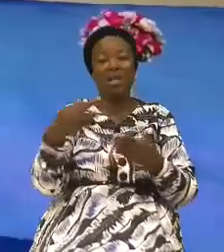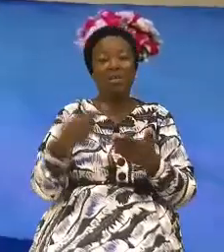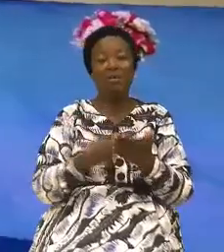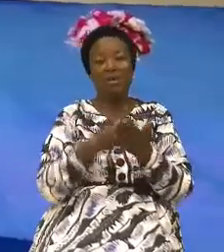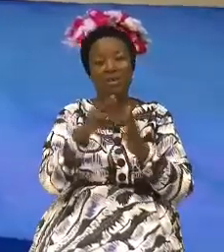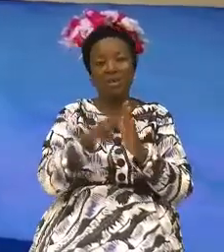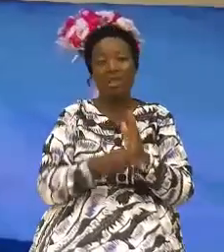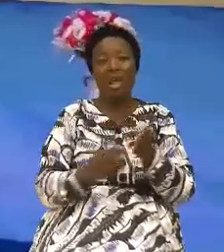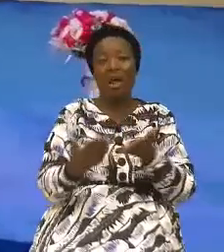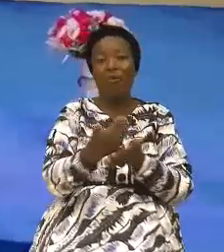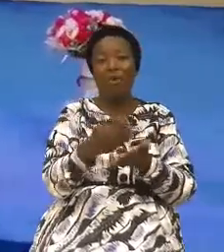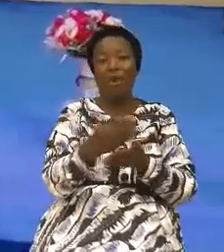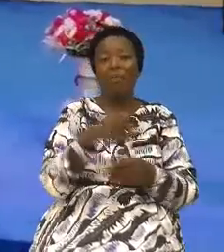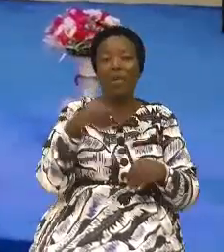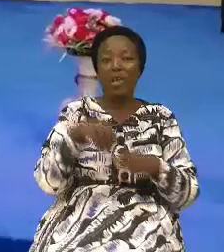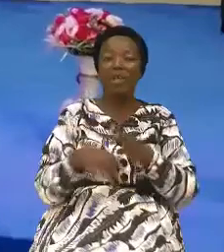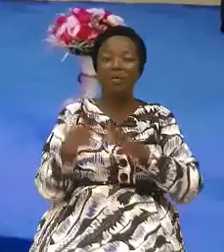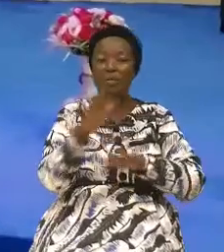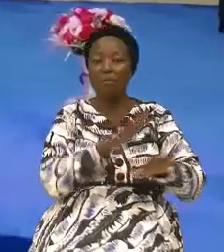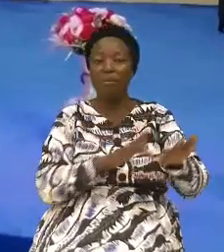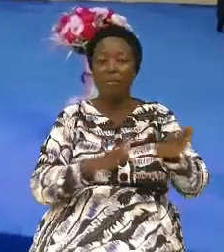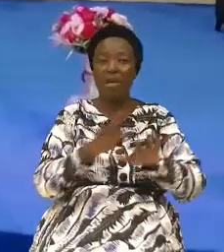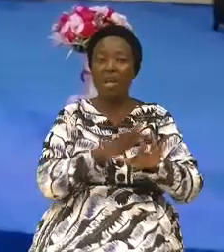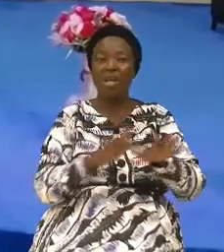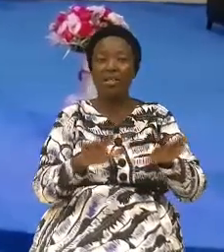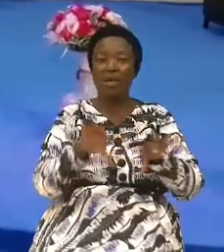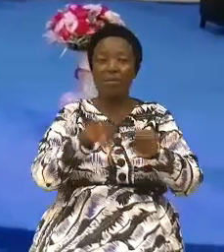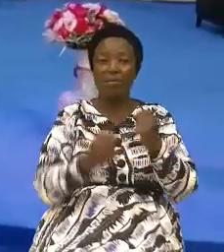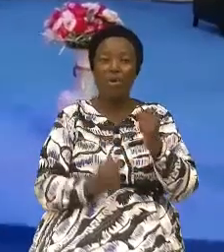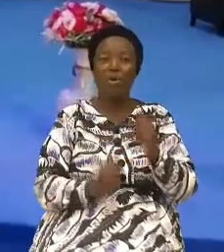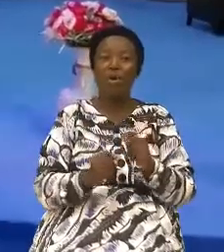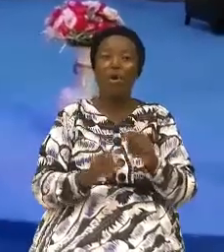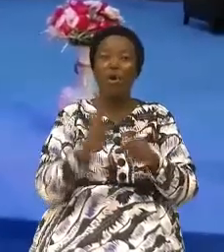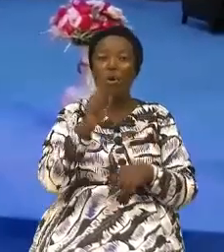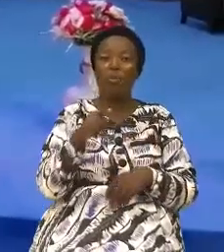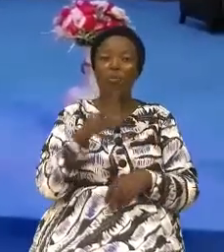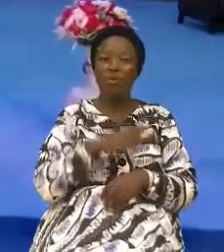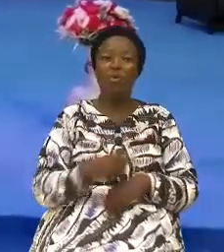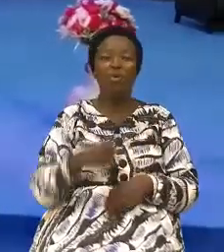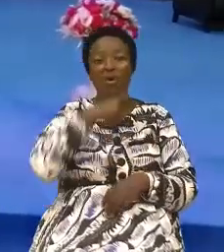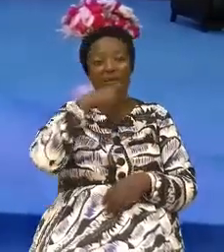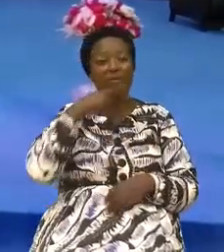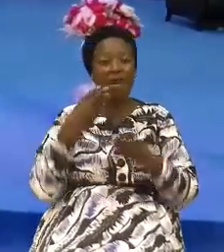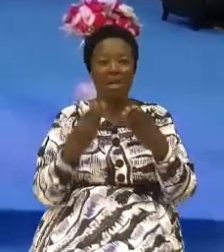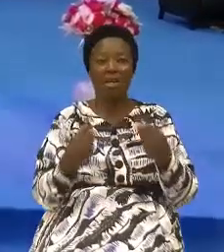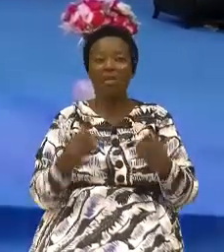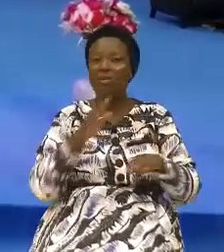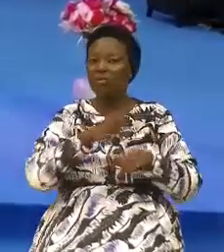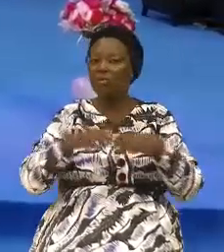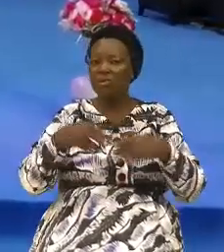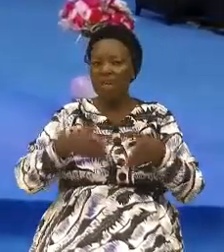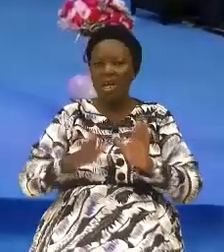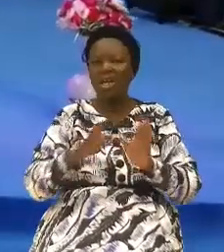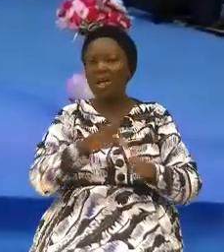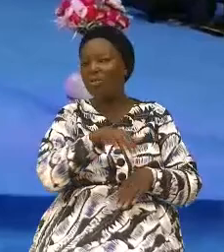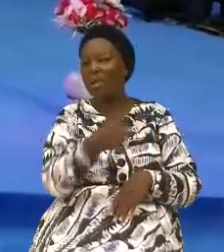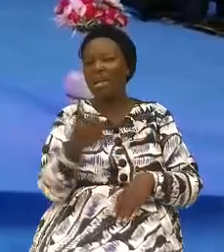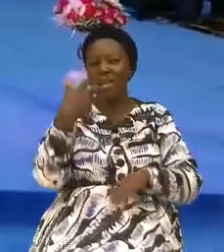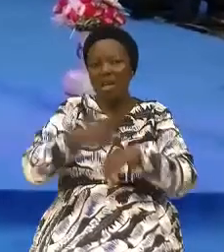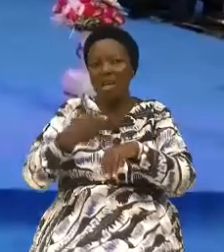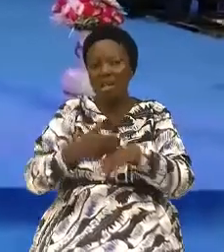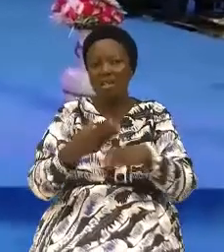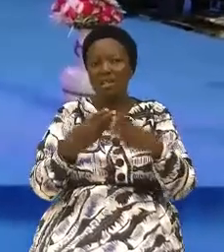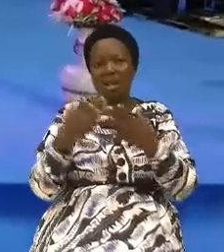in mercy, break up your fallow ground. Don't allow any hardened heart, any fallow ground to disturb